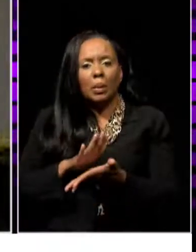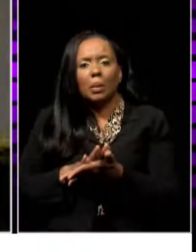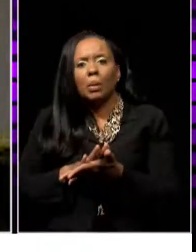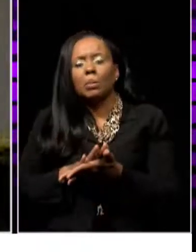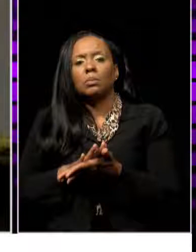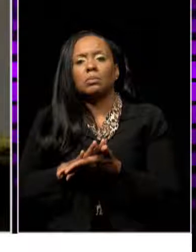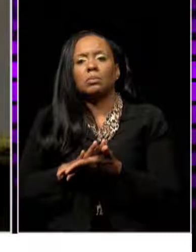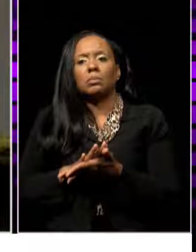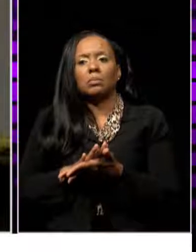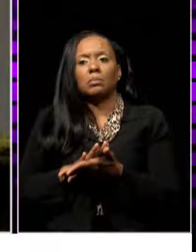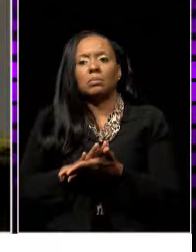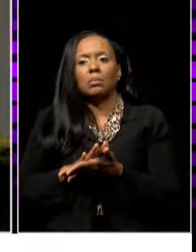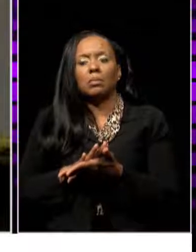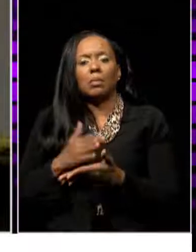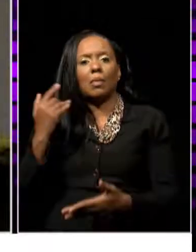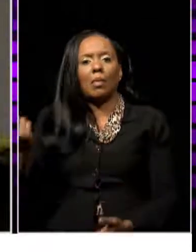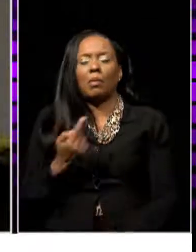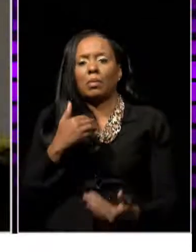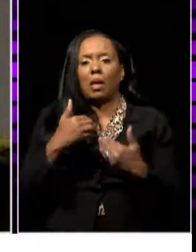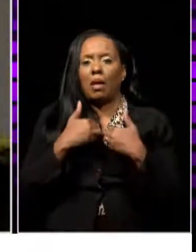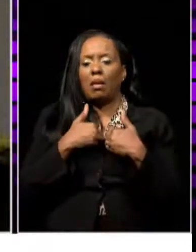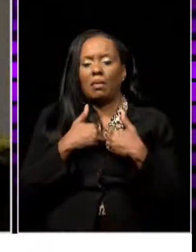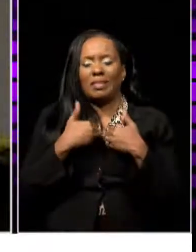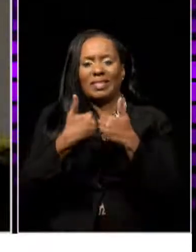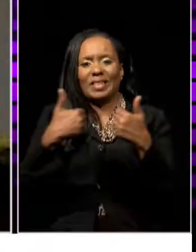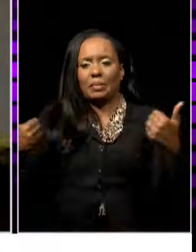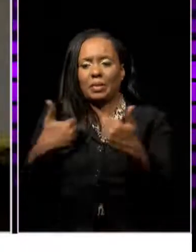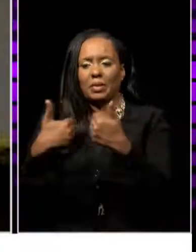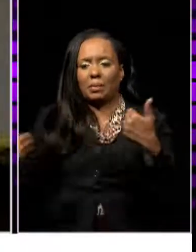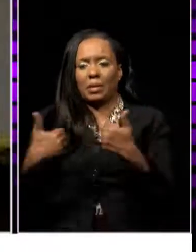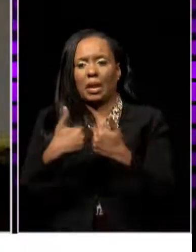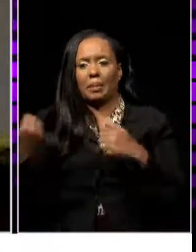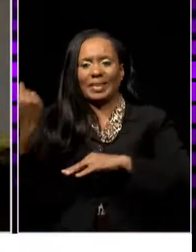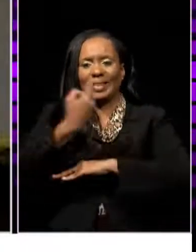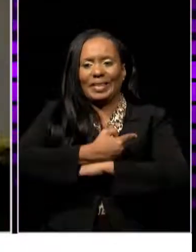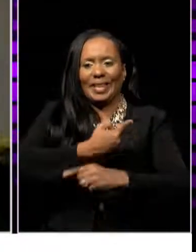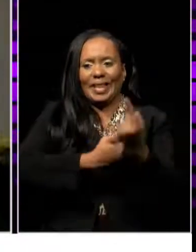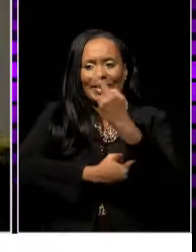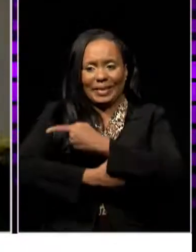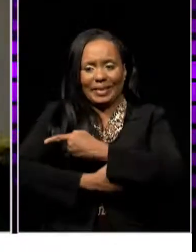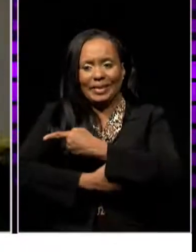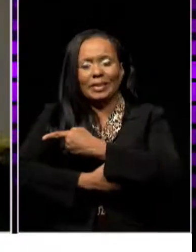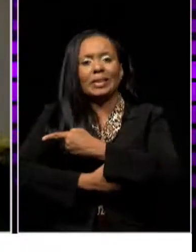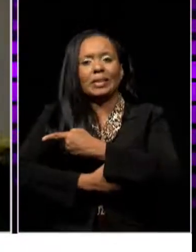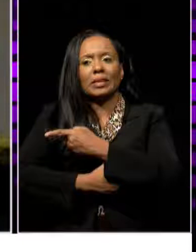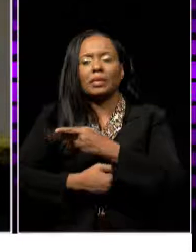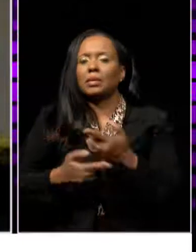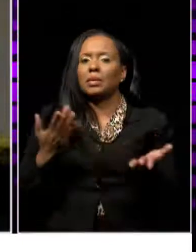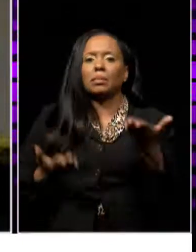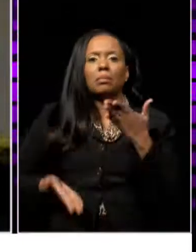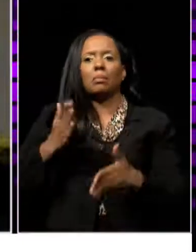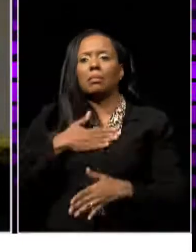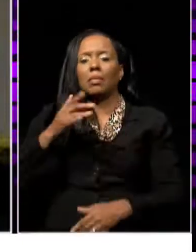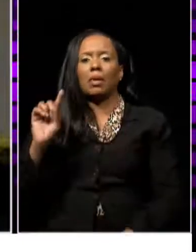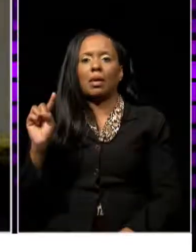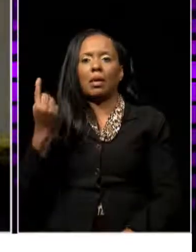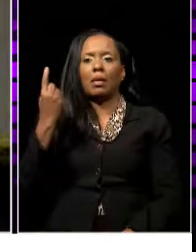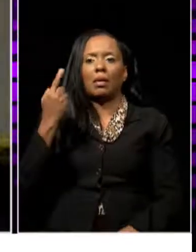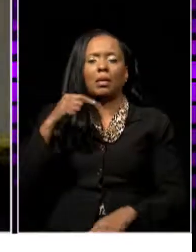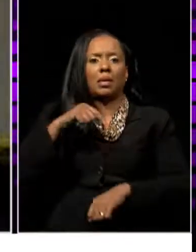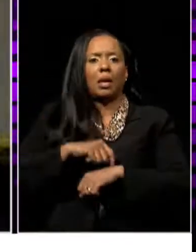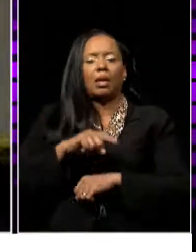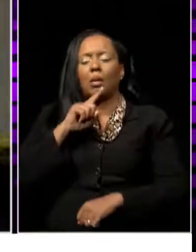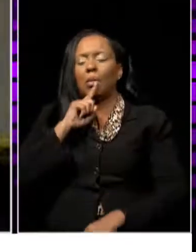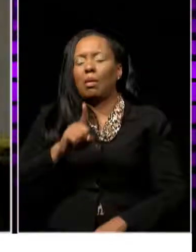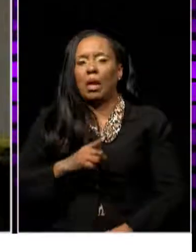the split day that some parents and persons will be familiar with. So I think this may be my first time going into it.